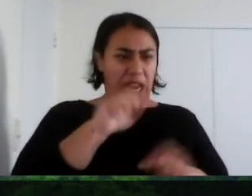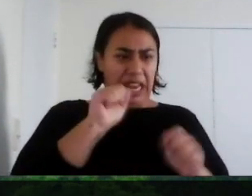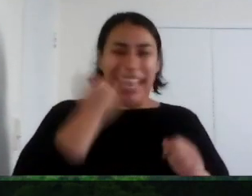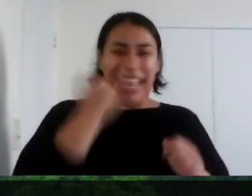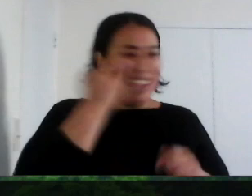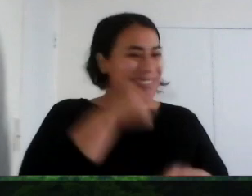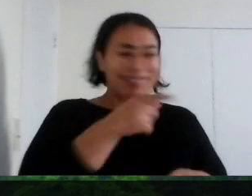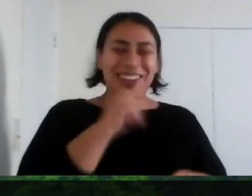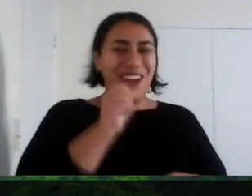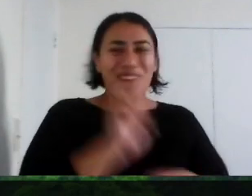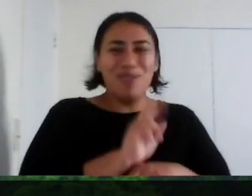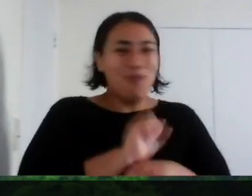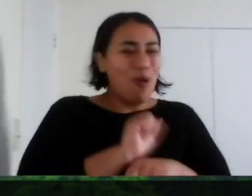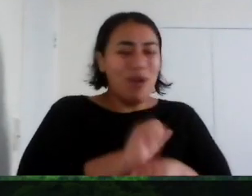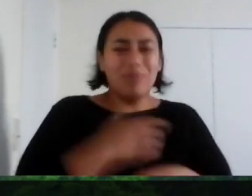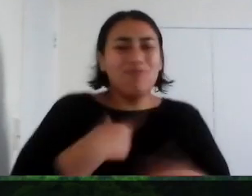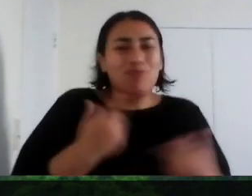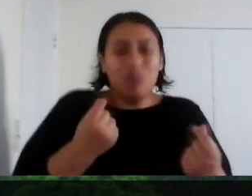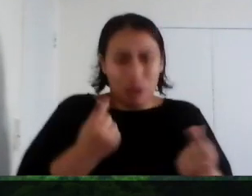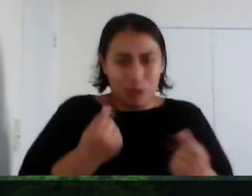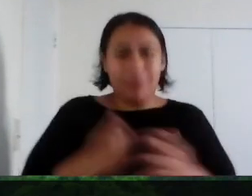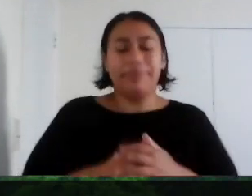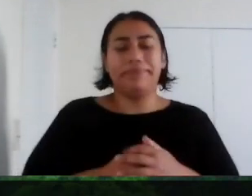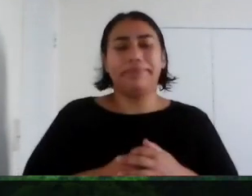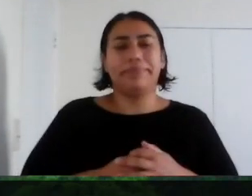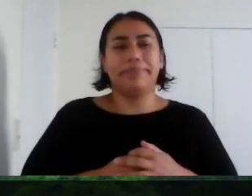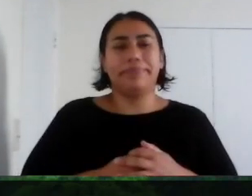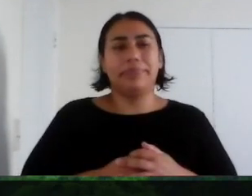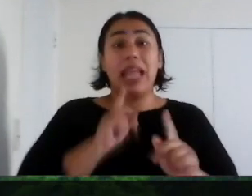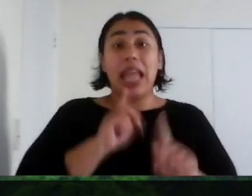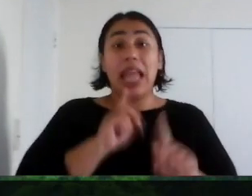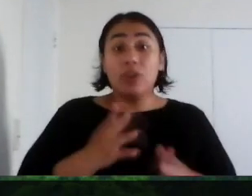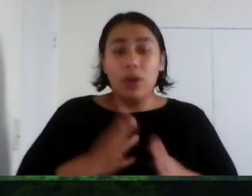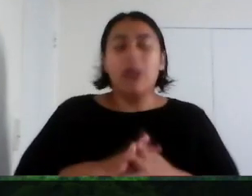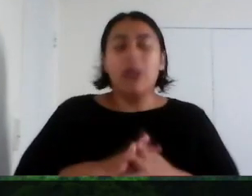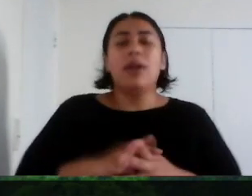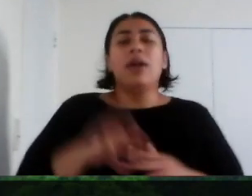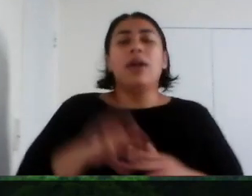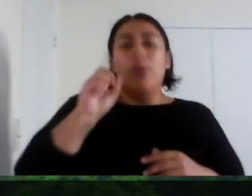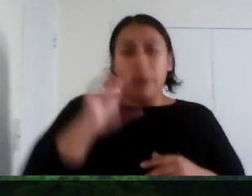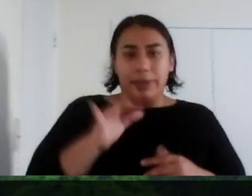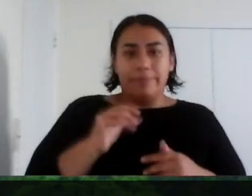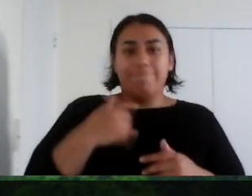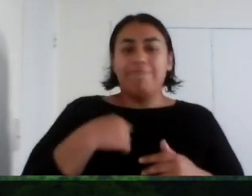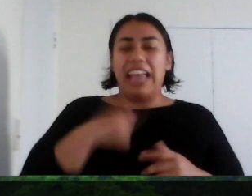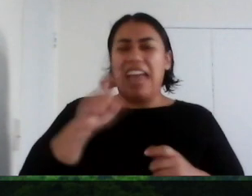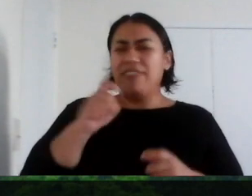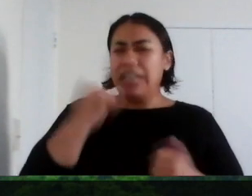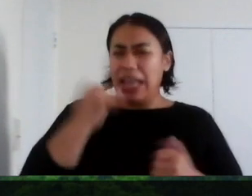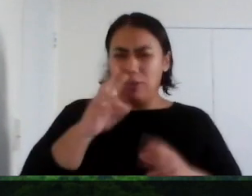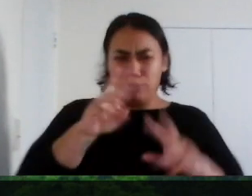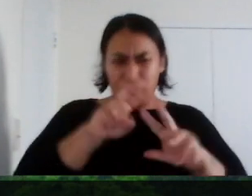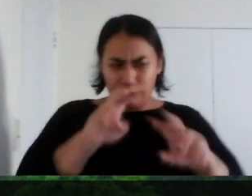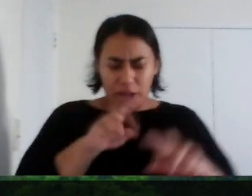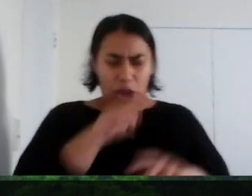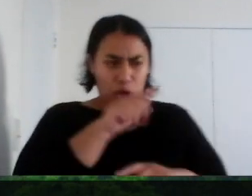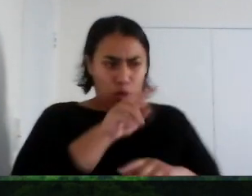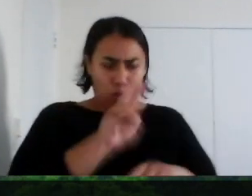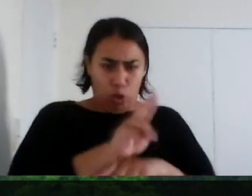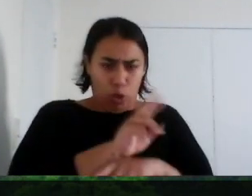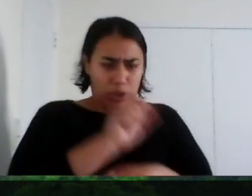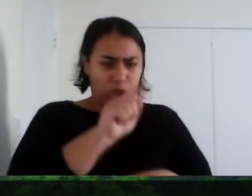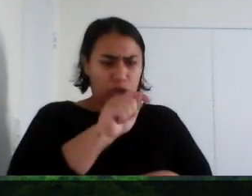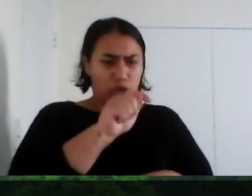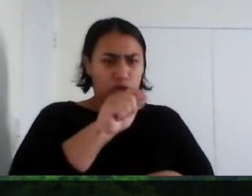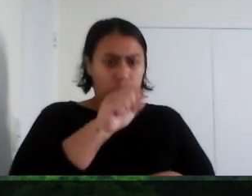and finding it's actually keeping me awake and not helping me with sleep, what can I do? Now, in this situation, we have to